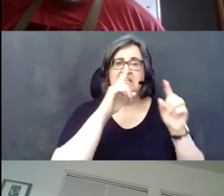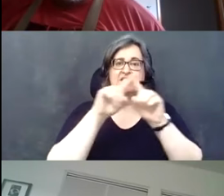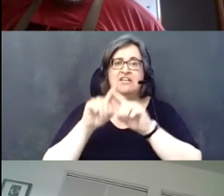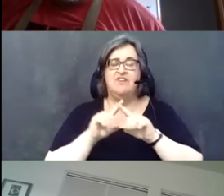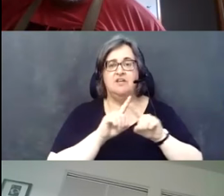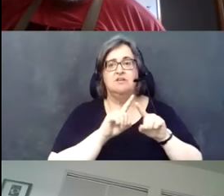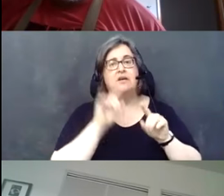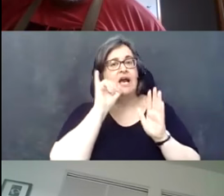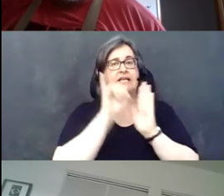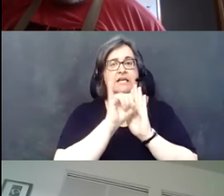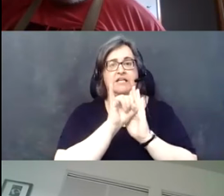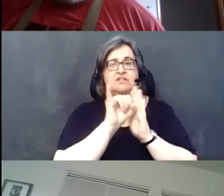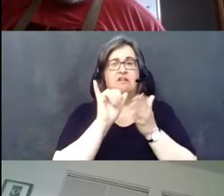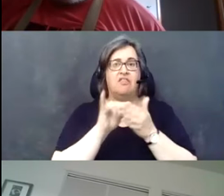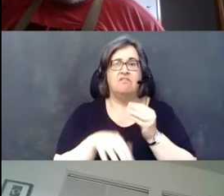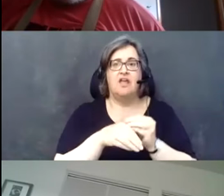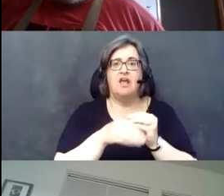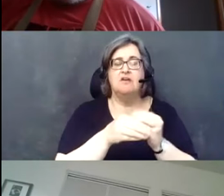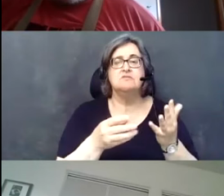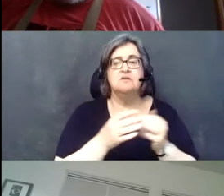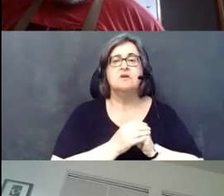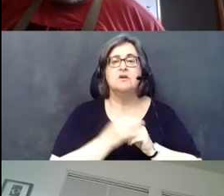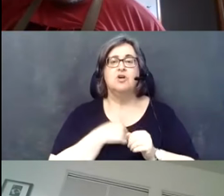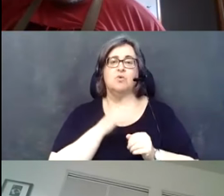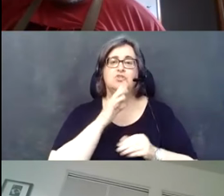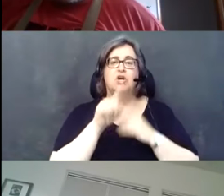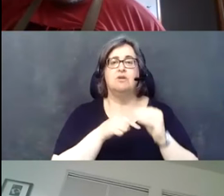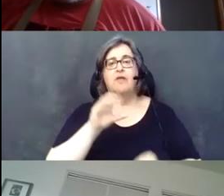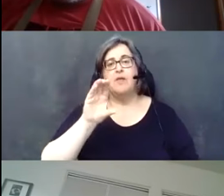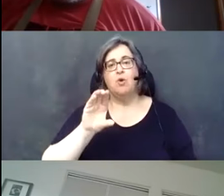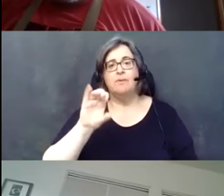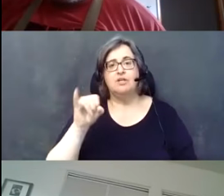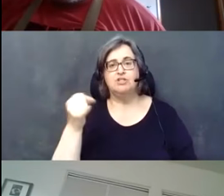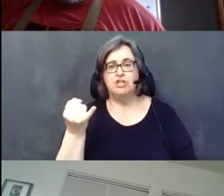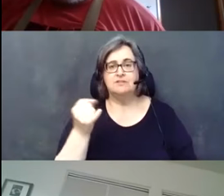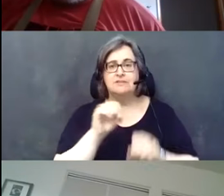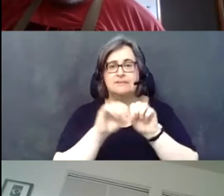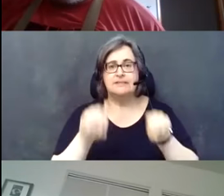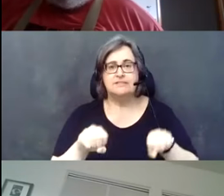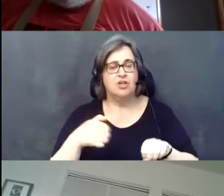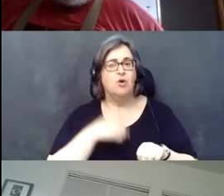identities that they bring to the table, and when we're talking about the criminal justice system, we